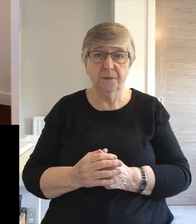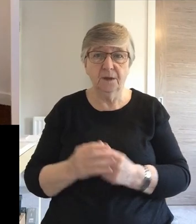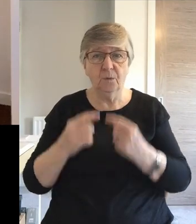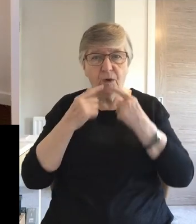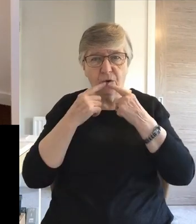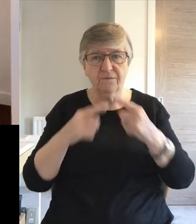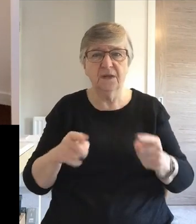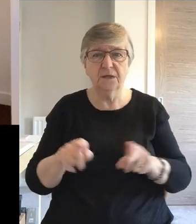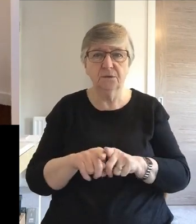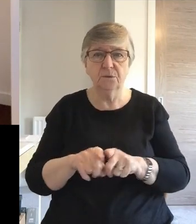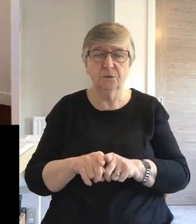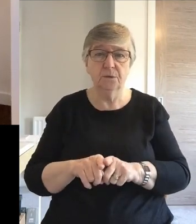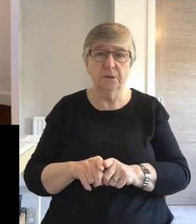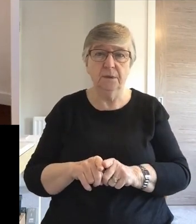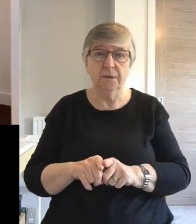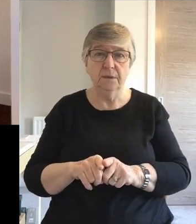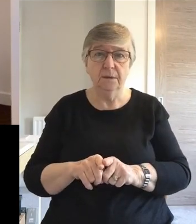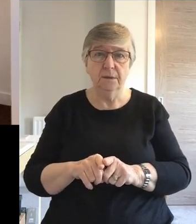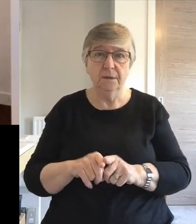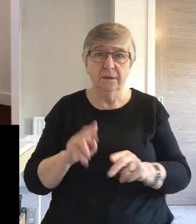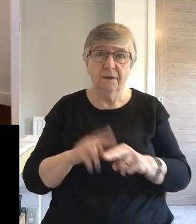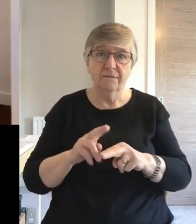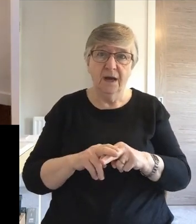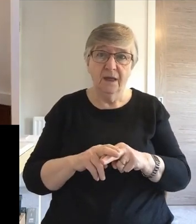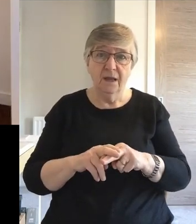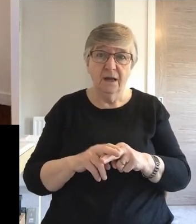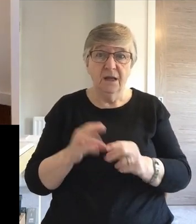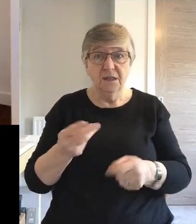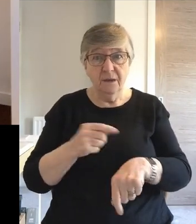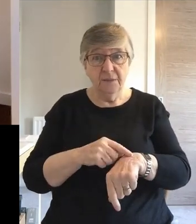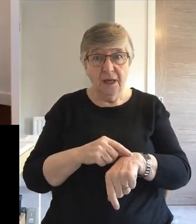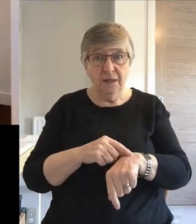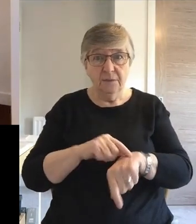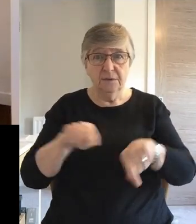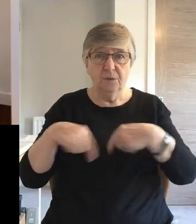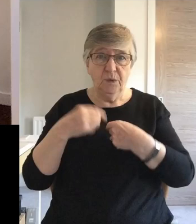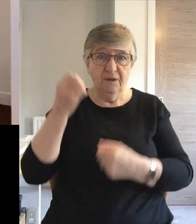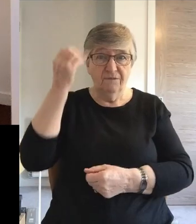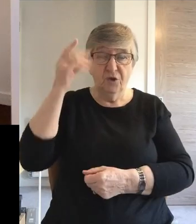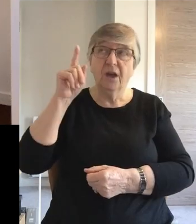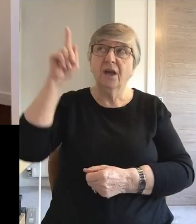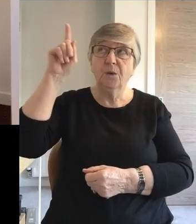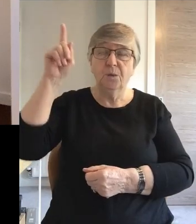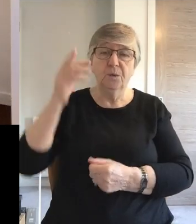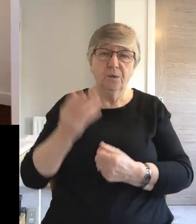And we confess, Father, that actually sometimes we forget you.